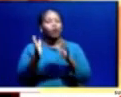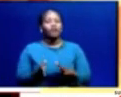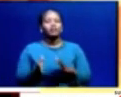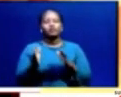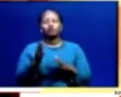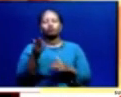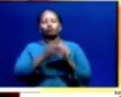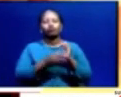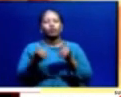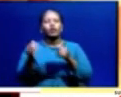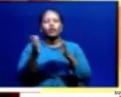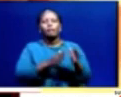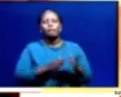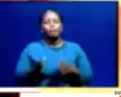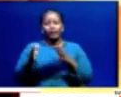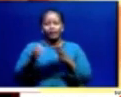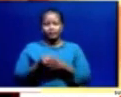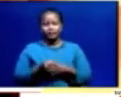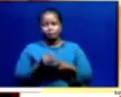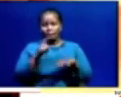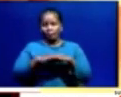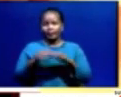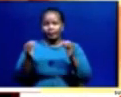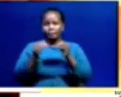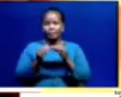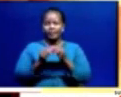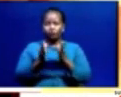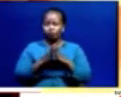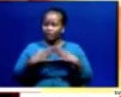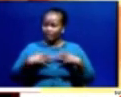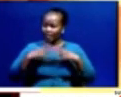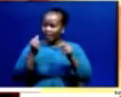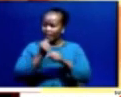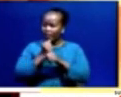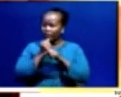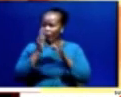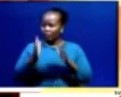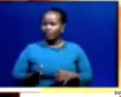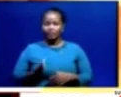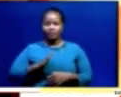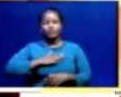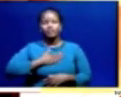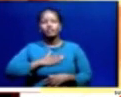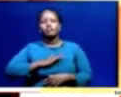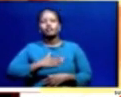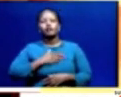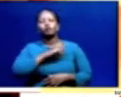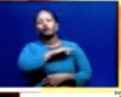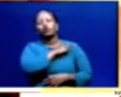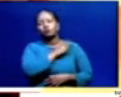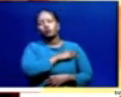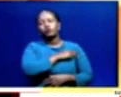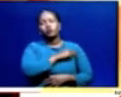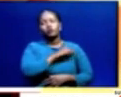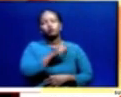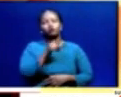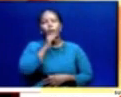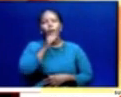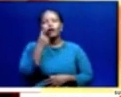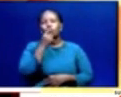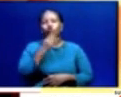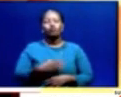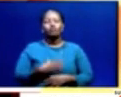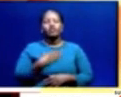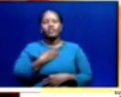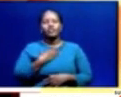industrial action, speaking during a meeting with health workers at the Samburu Referral Hospital. Lelelit, who visited the hospital to inspect